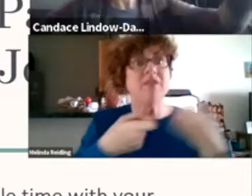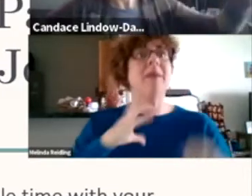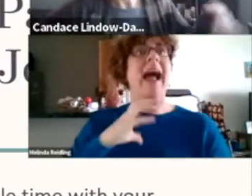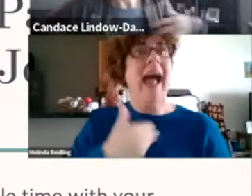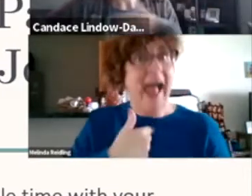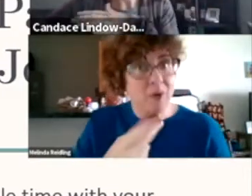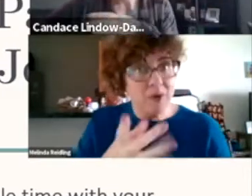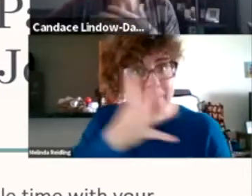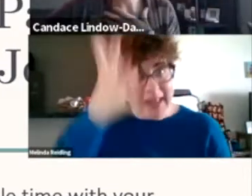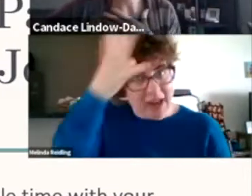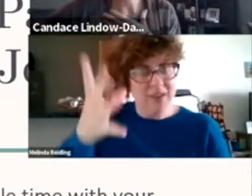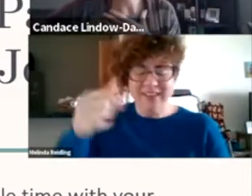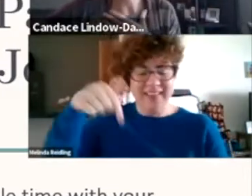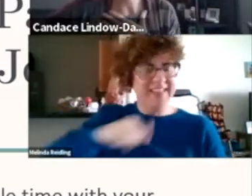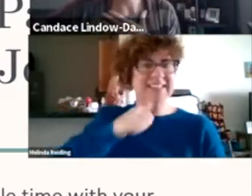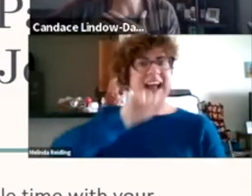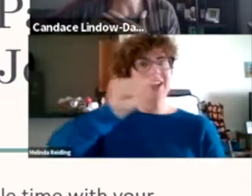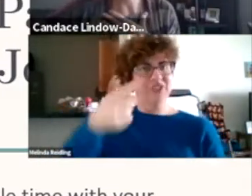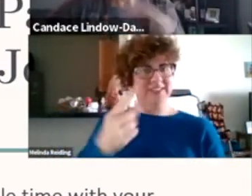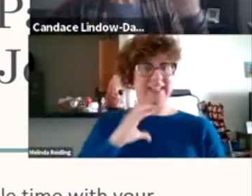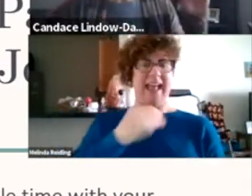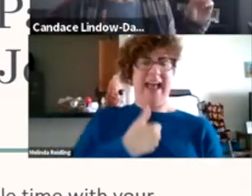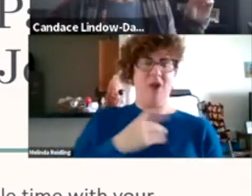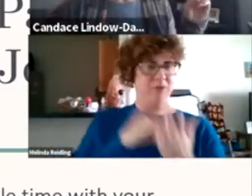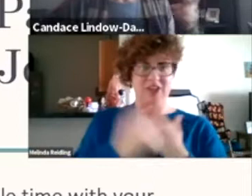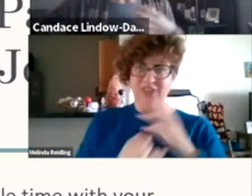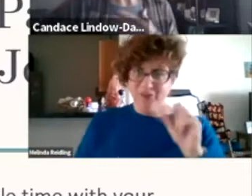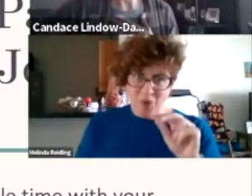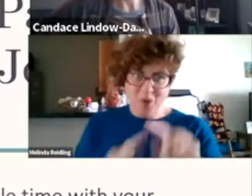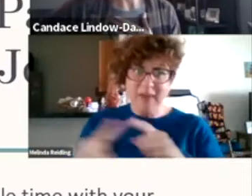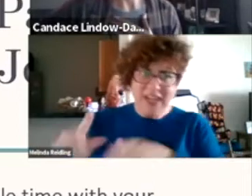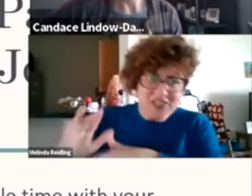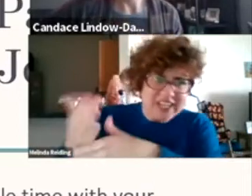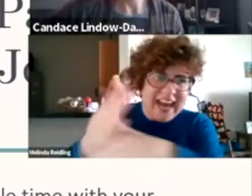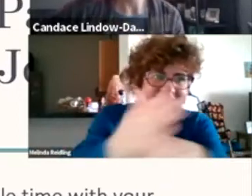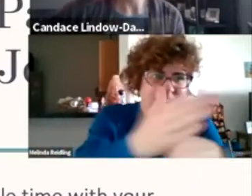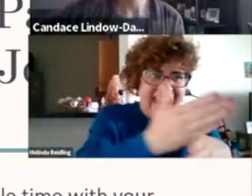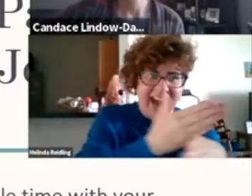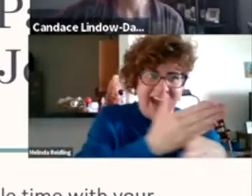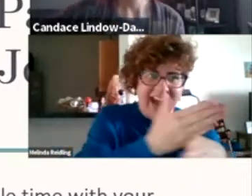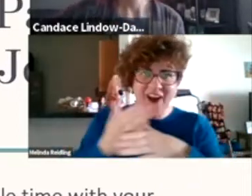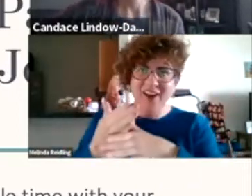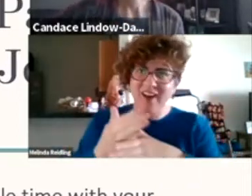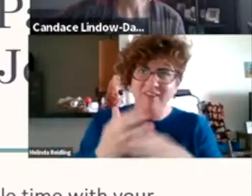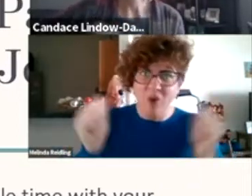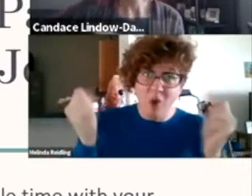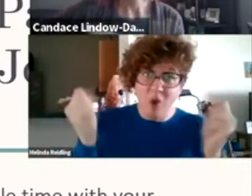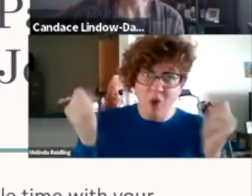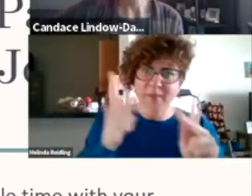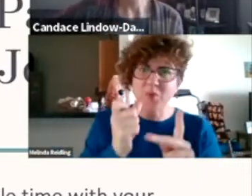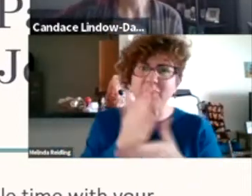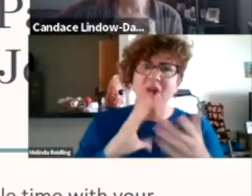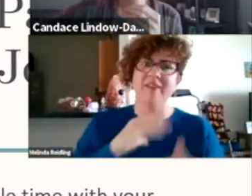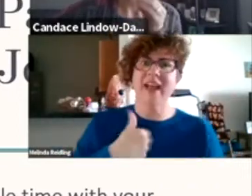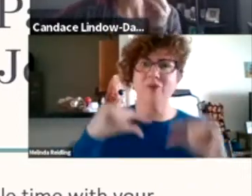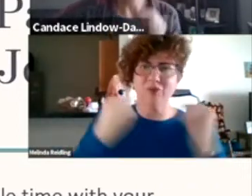This we feel is a shared project amongst all the families that consider themselves part of the Fostering Joy group. But these are their